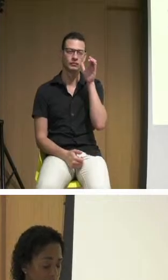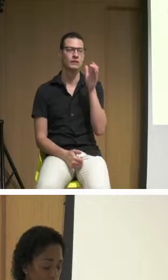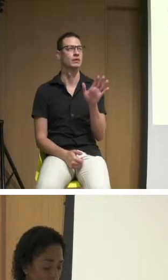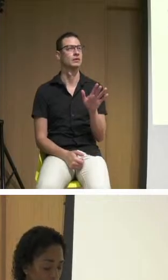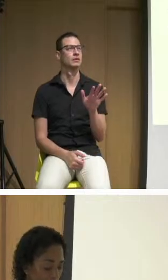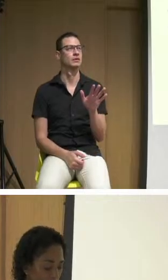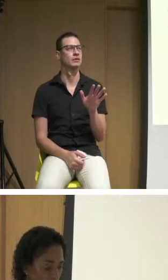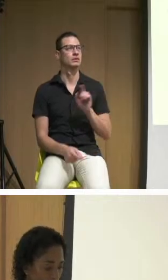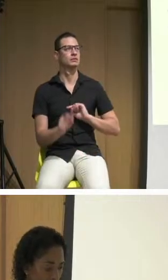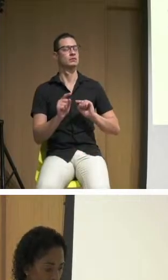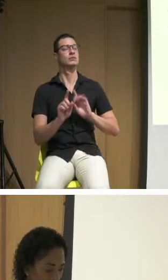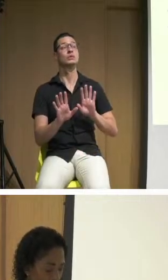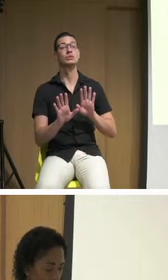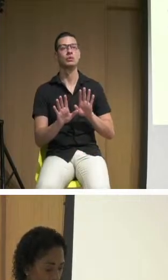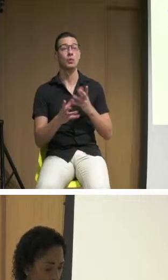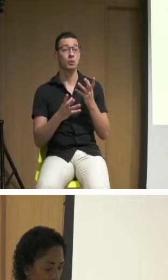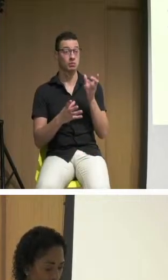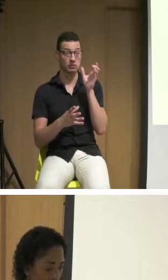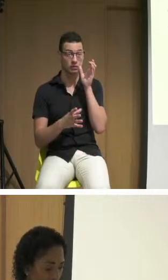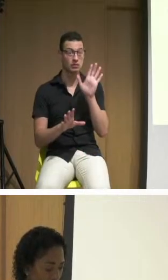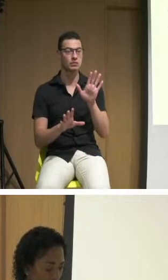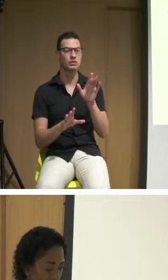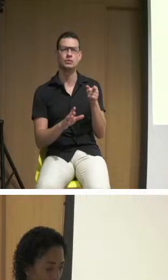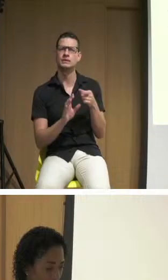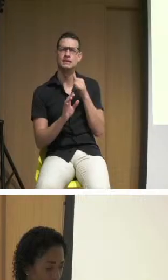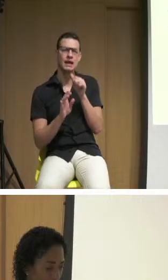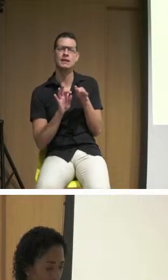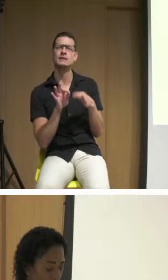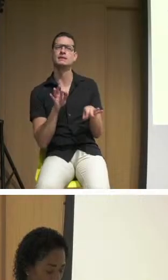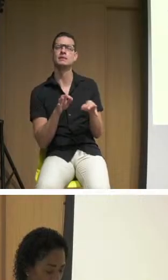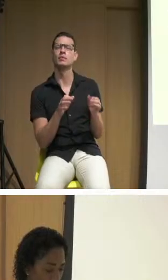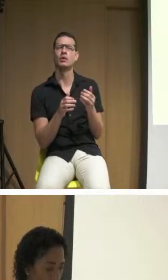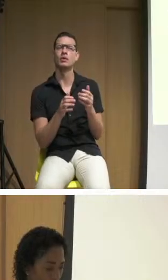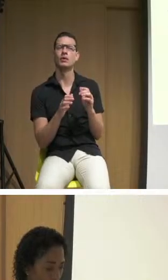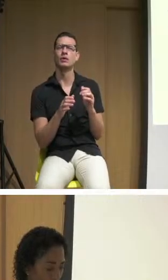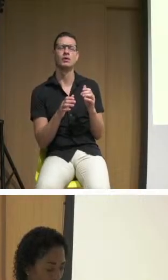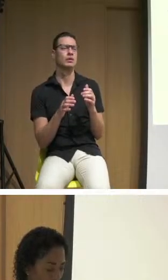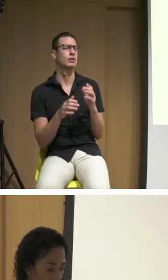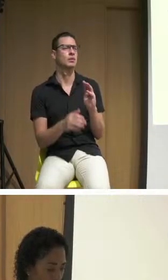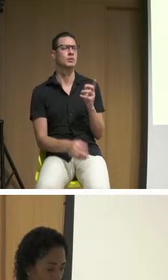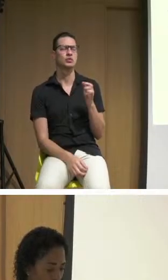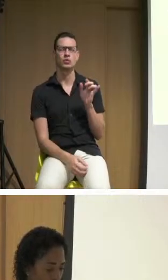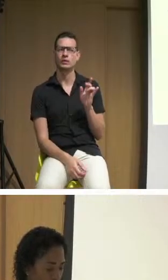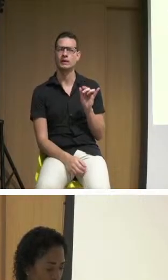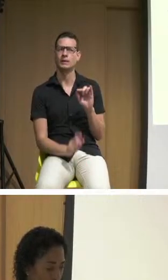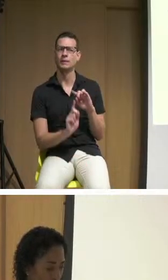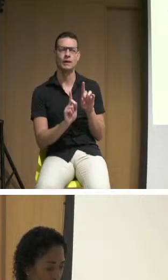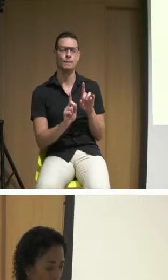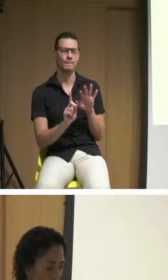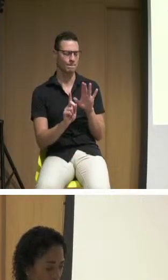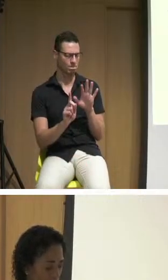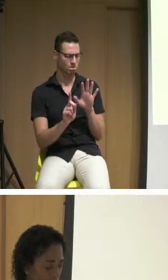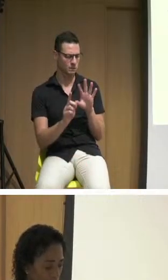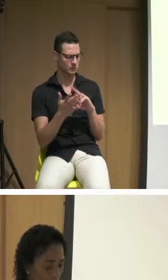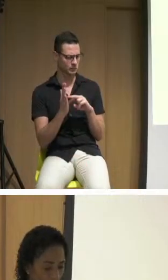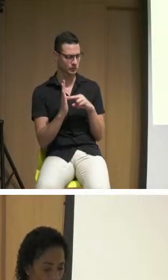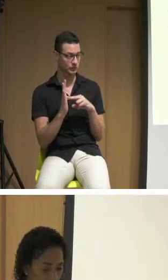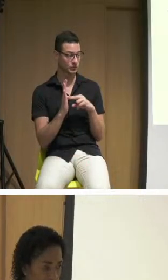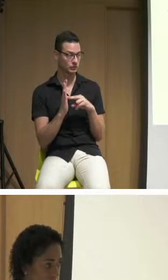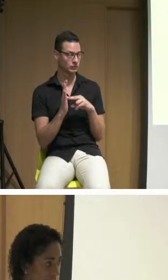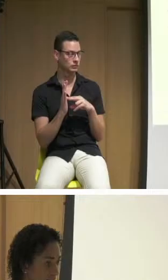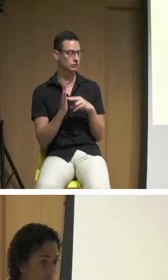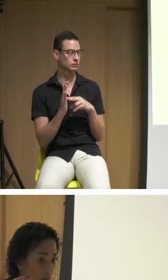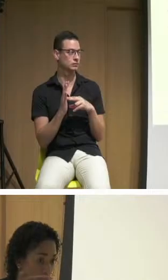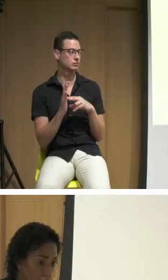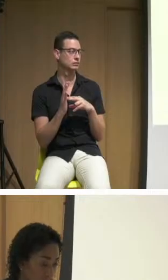say it differently. What I am concerned about, and I want you to help me address this concern, is that here we are, a body